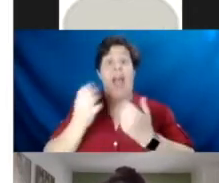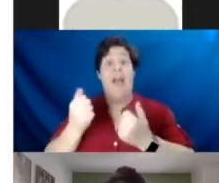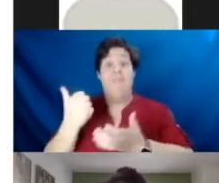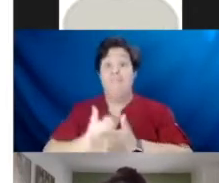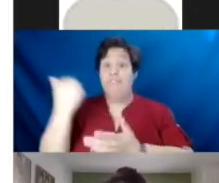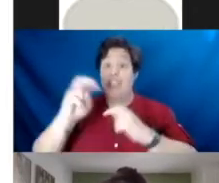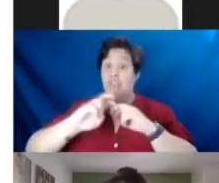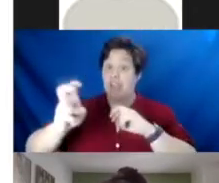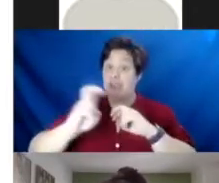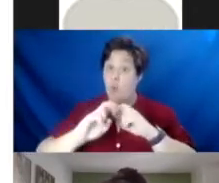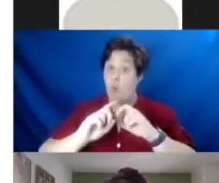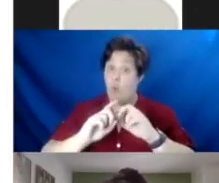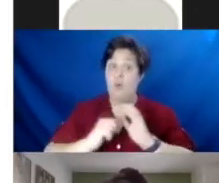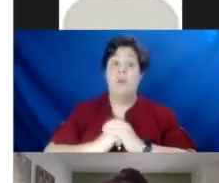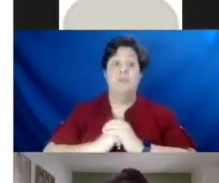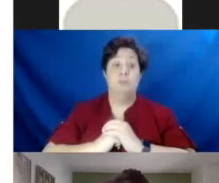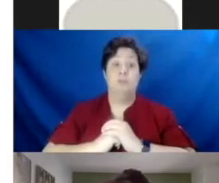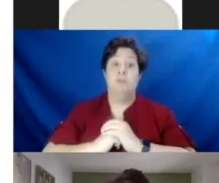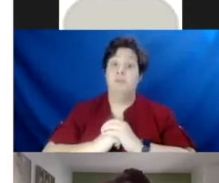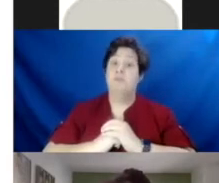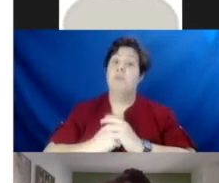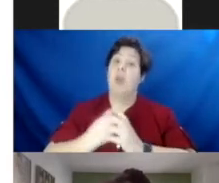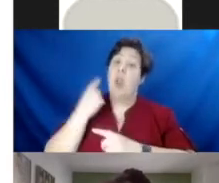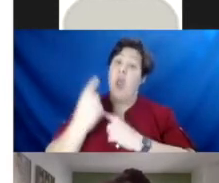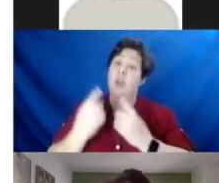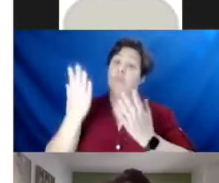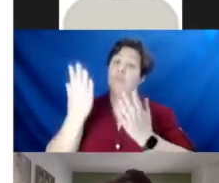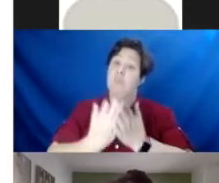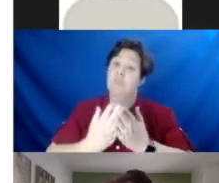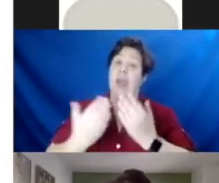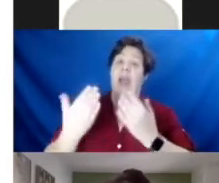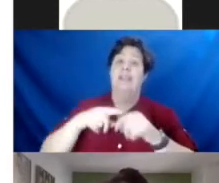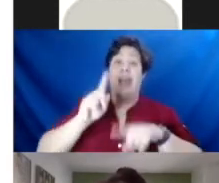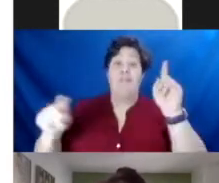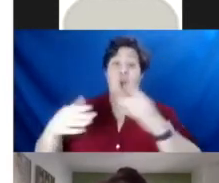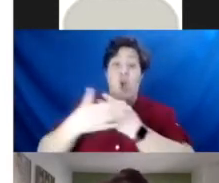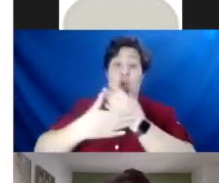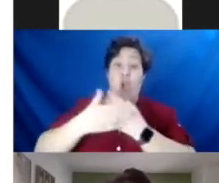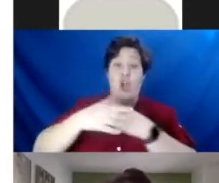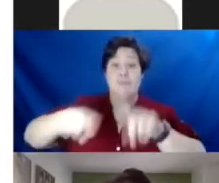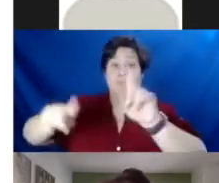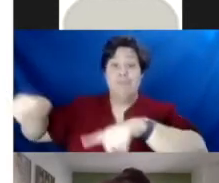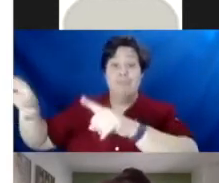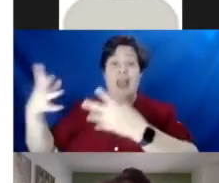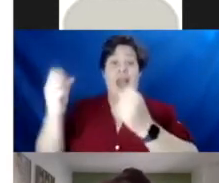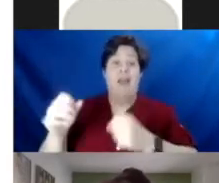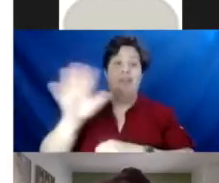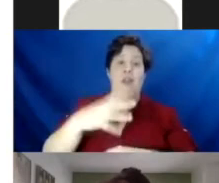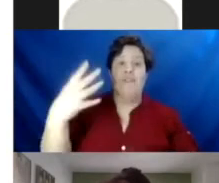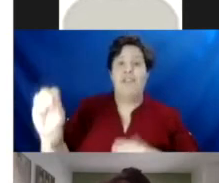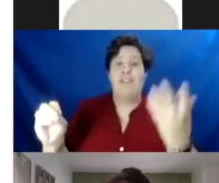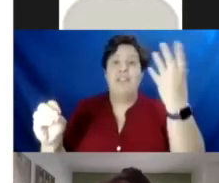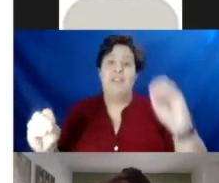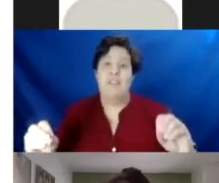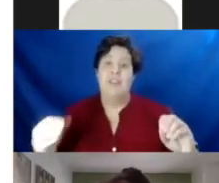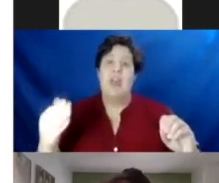links. It's one of London's most ethnically diverse boroughs and currently has an approximate 50-50 ratio of Black